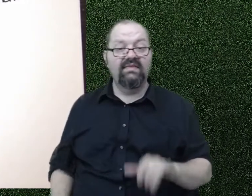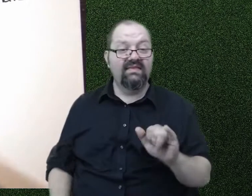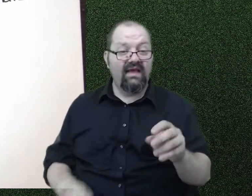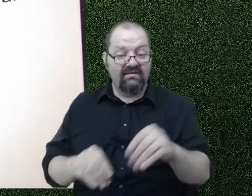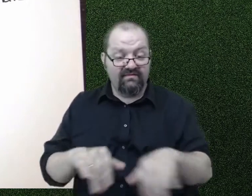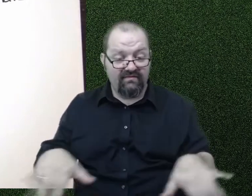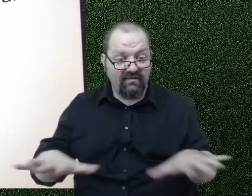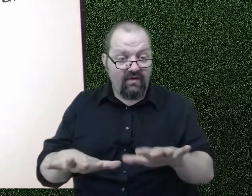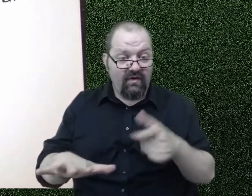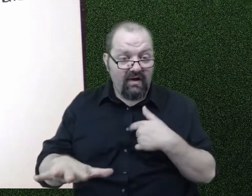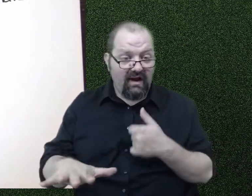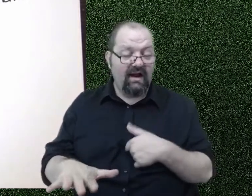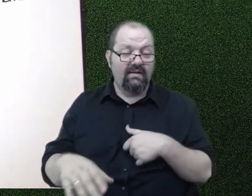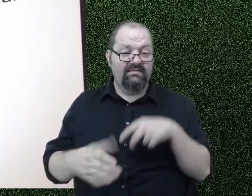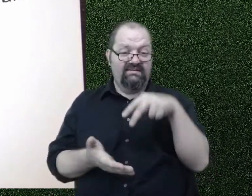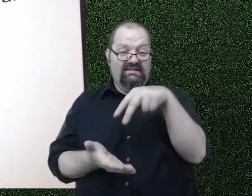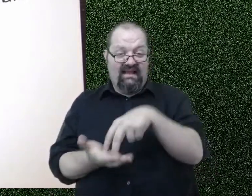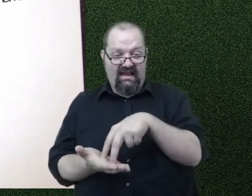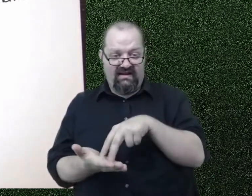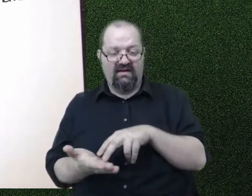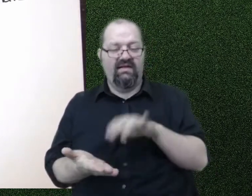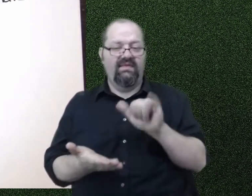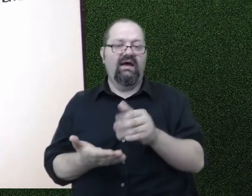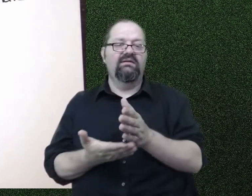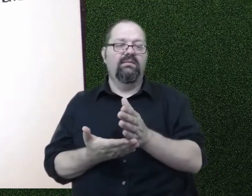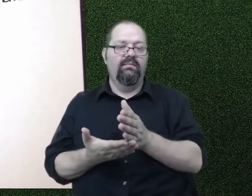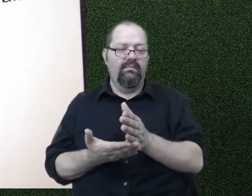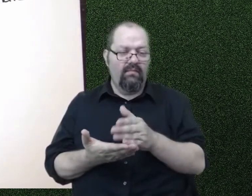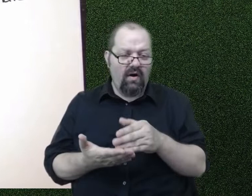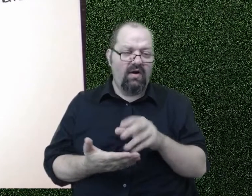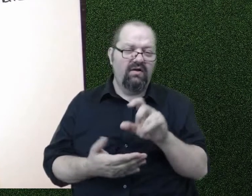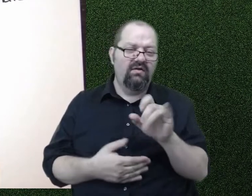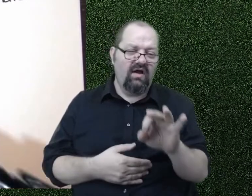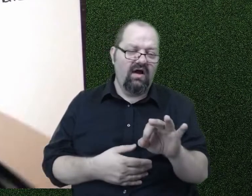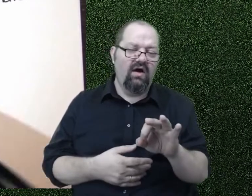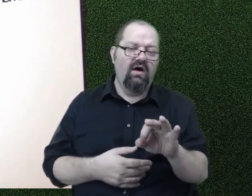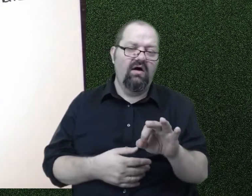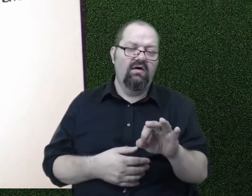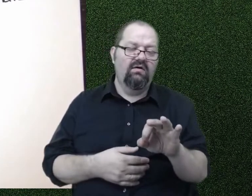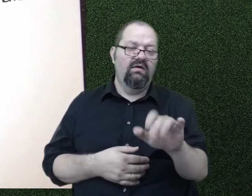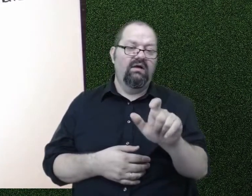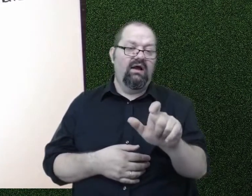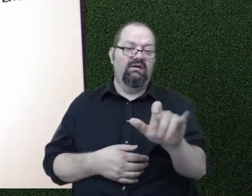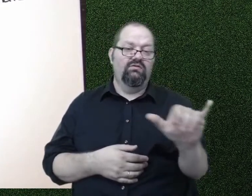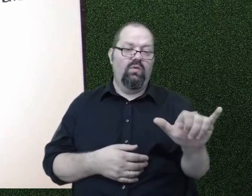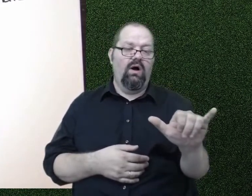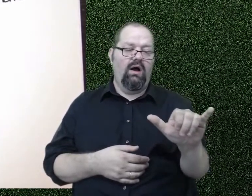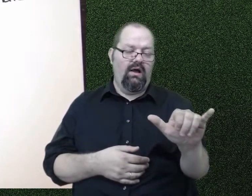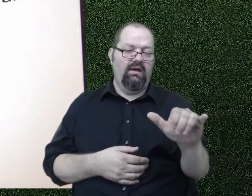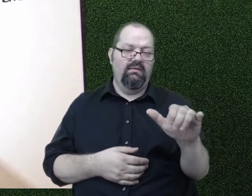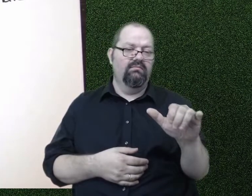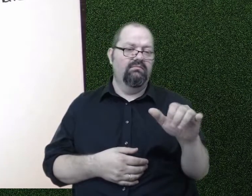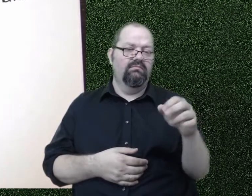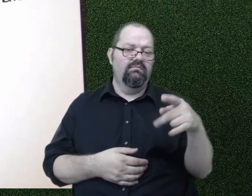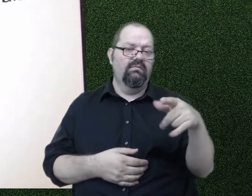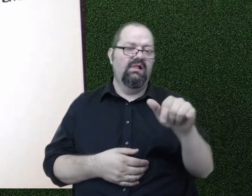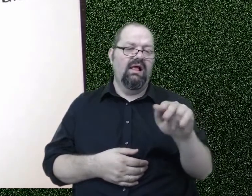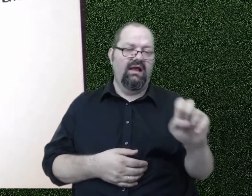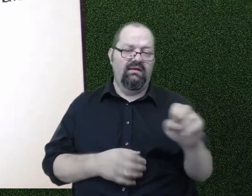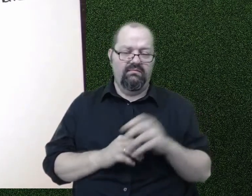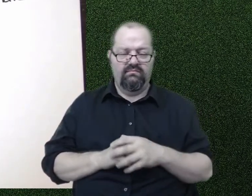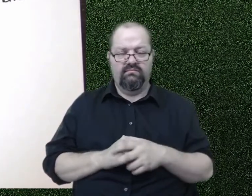on, that is part of, it's not the whole thing, but it's part of the xy plane.